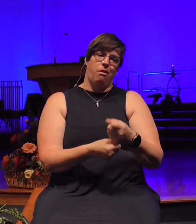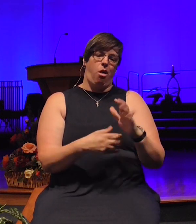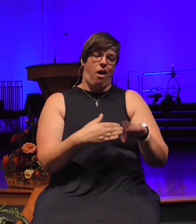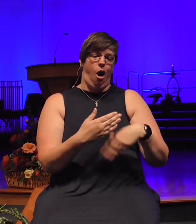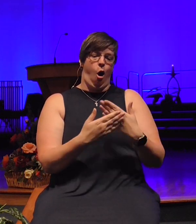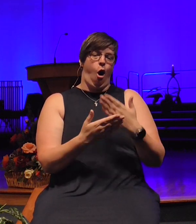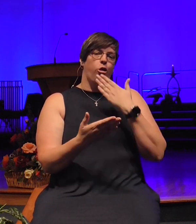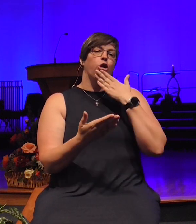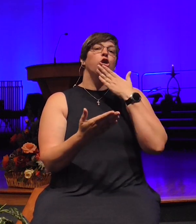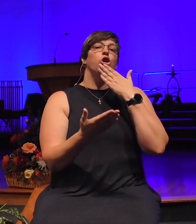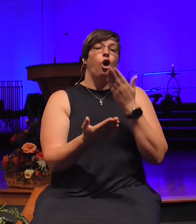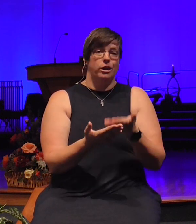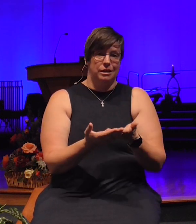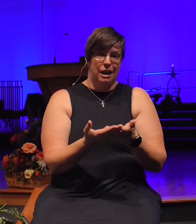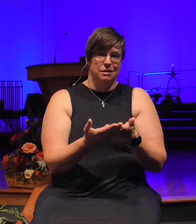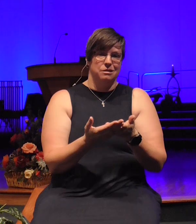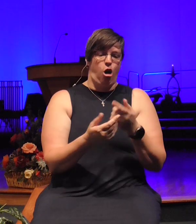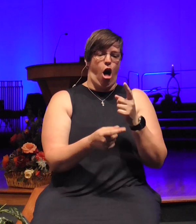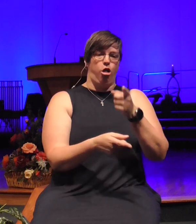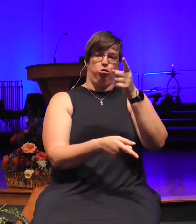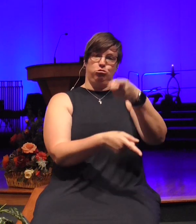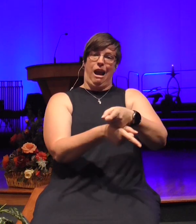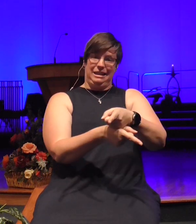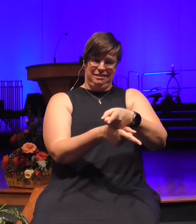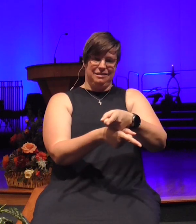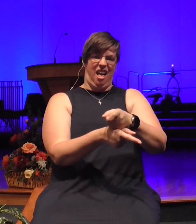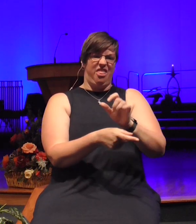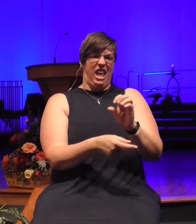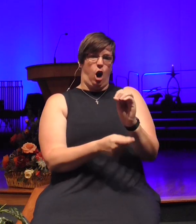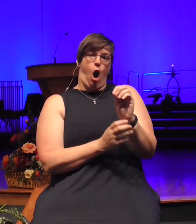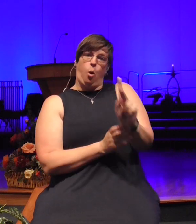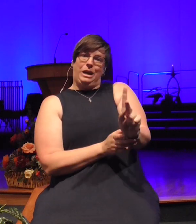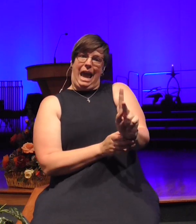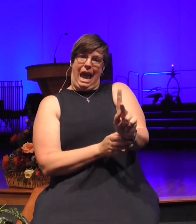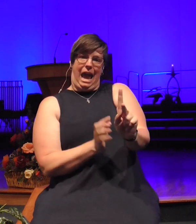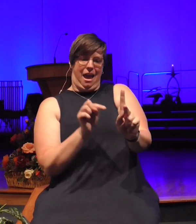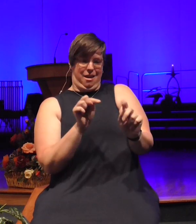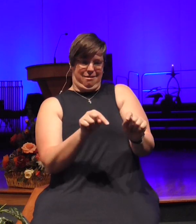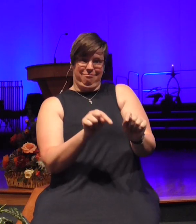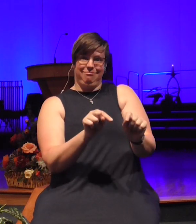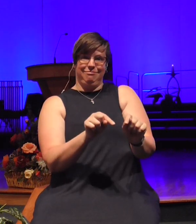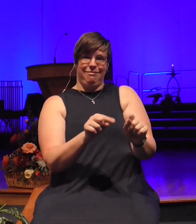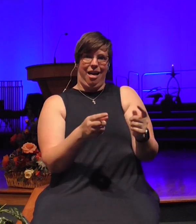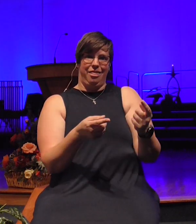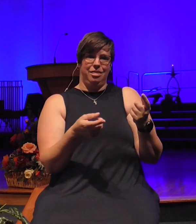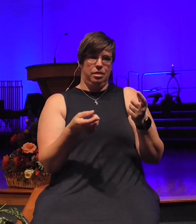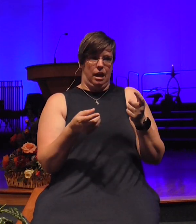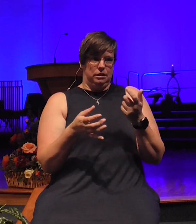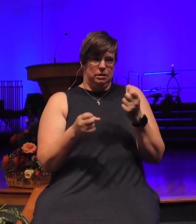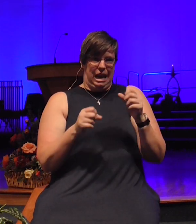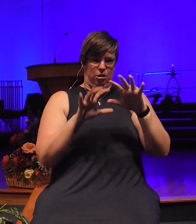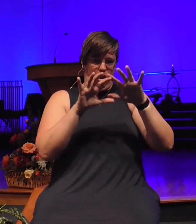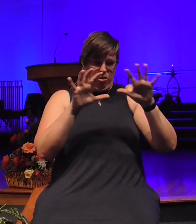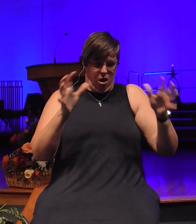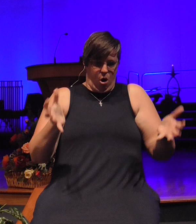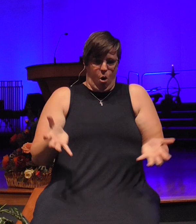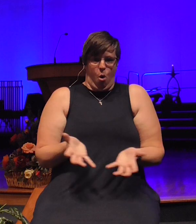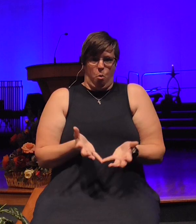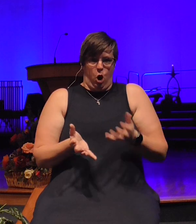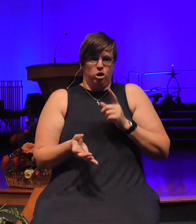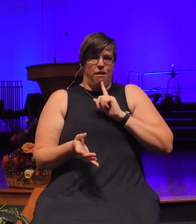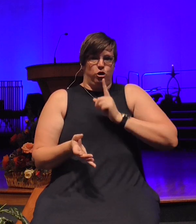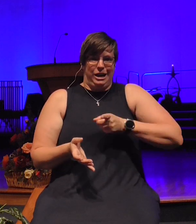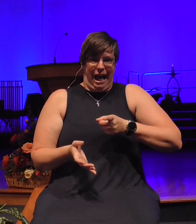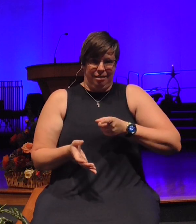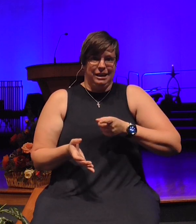that all goodness, that all rightness, that okayness which exists in the overall reality, to trust